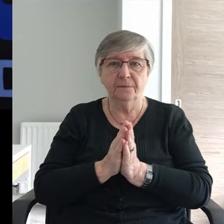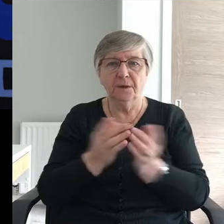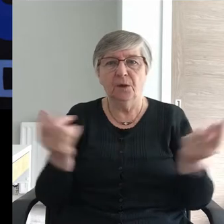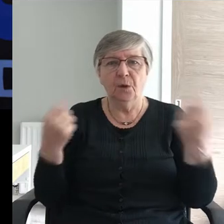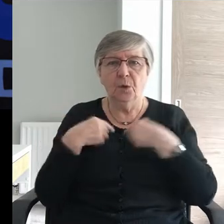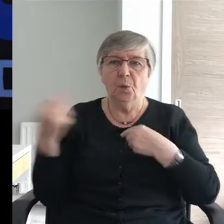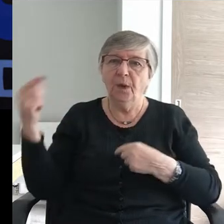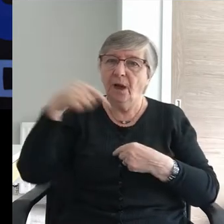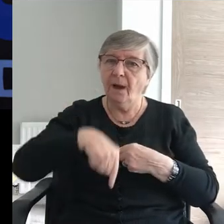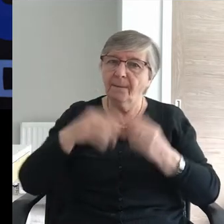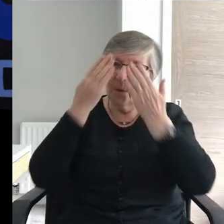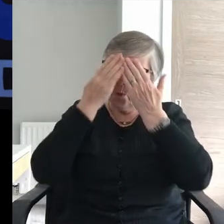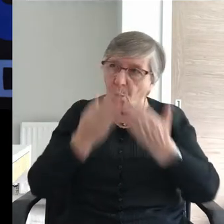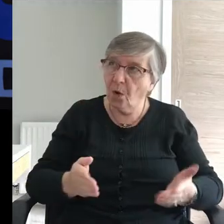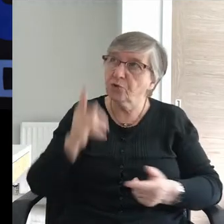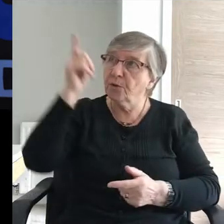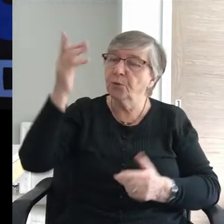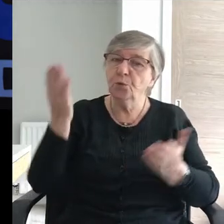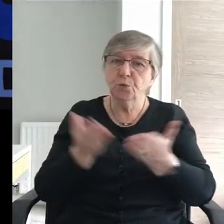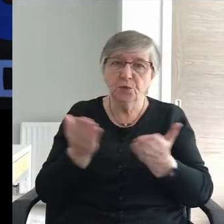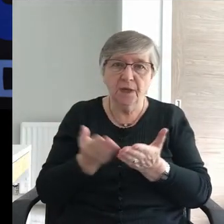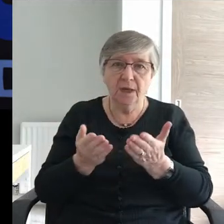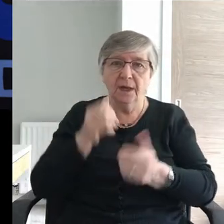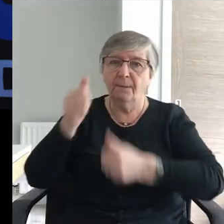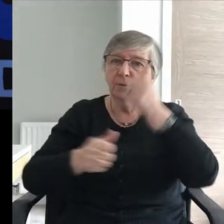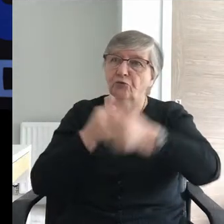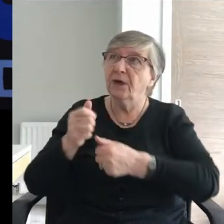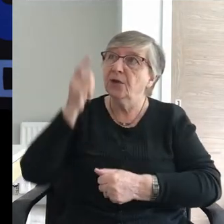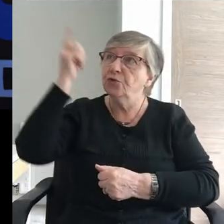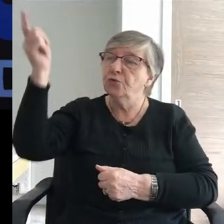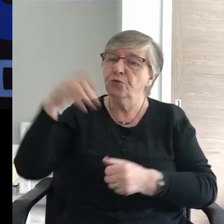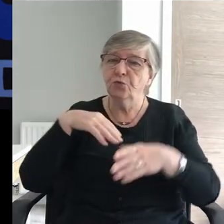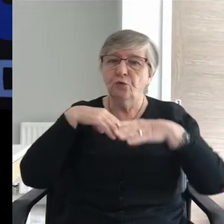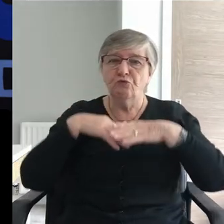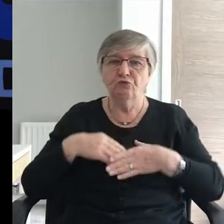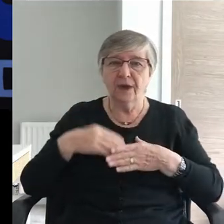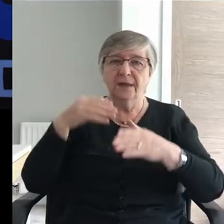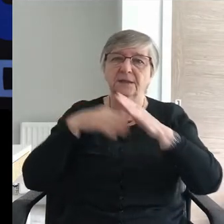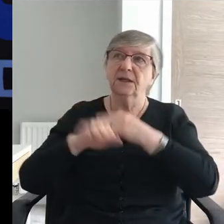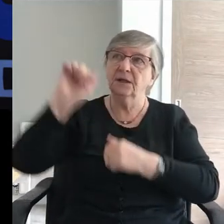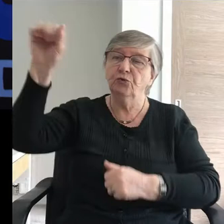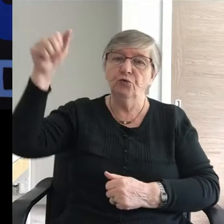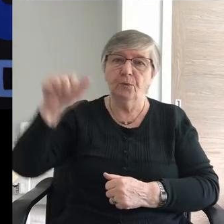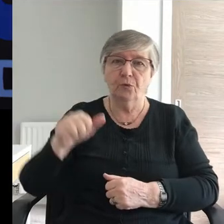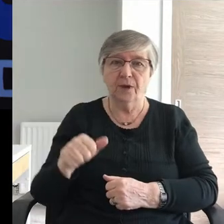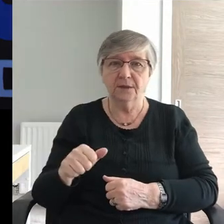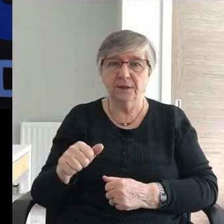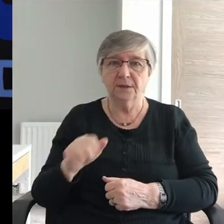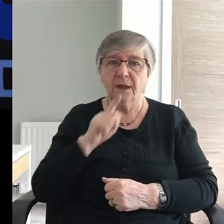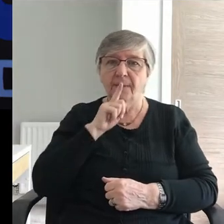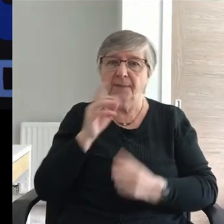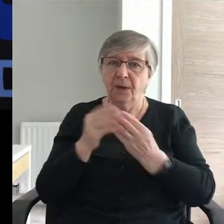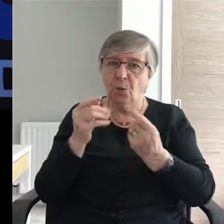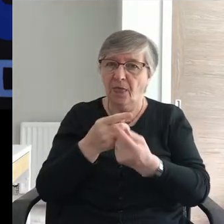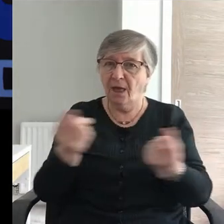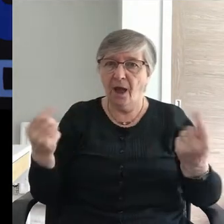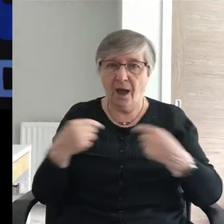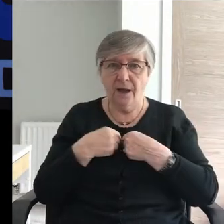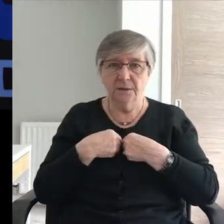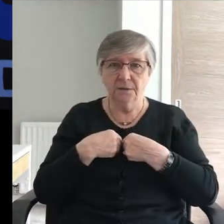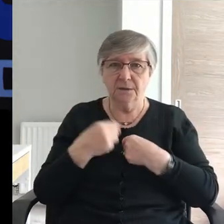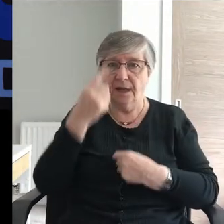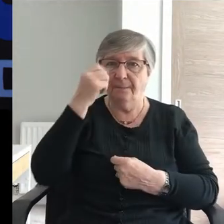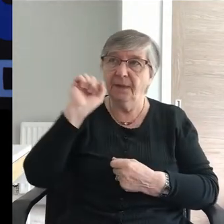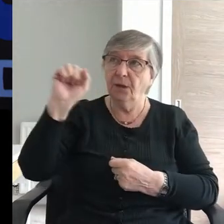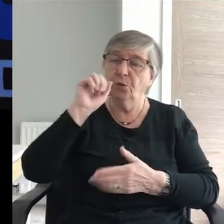We come to worship you today, to praise you, to rest in your presence. Be in our midst, and may your